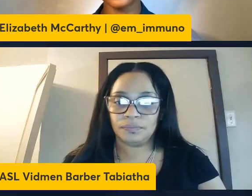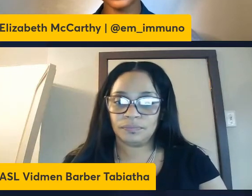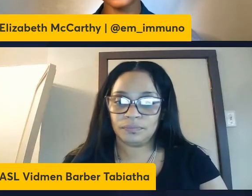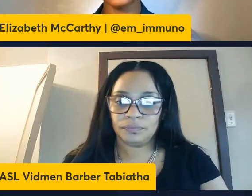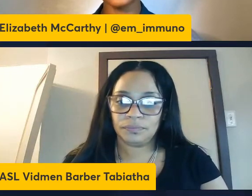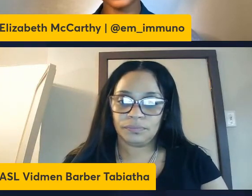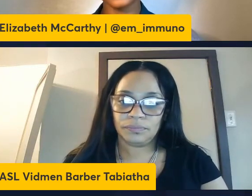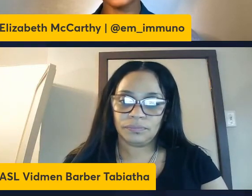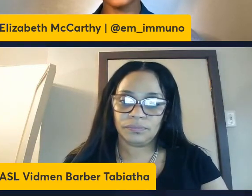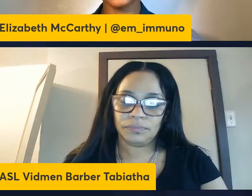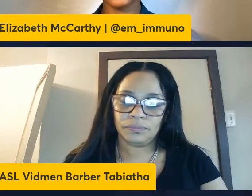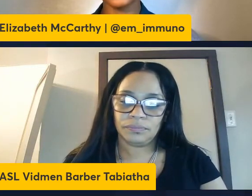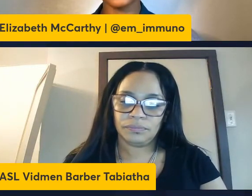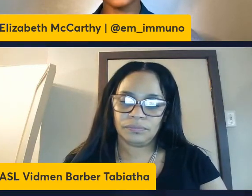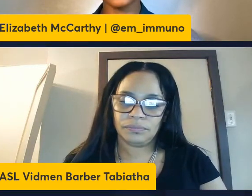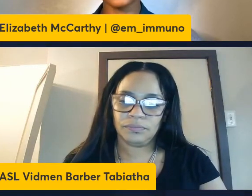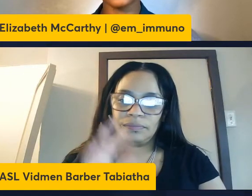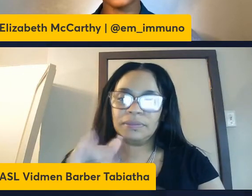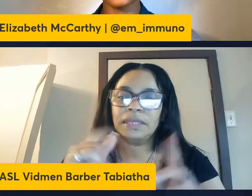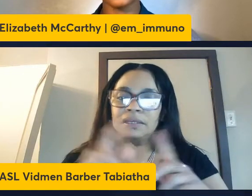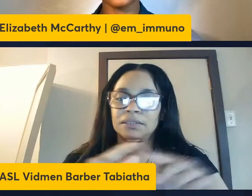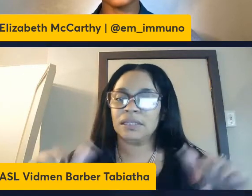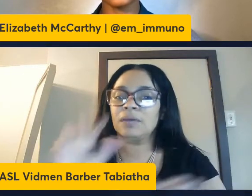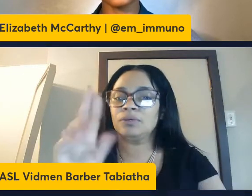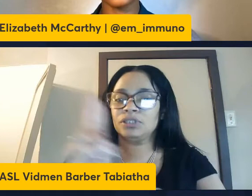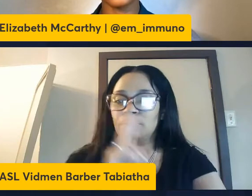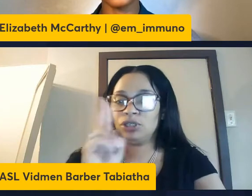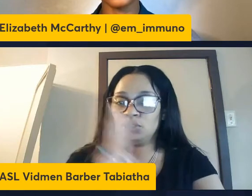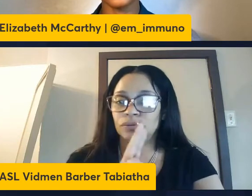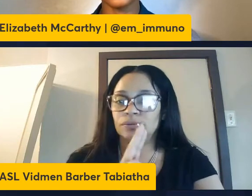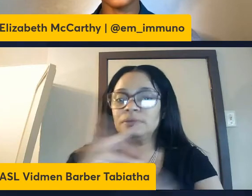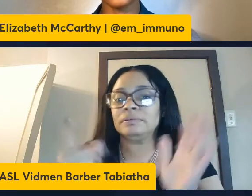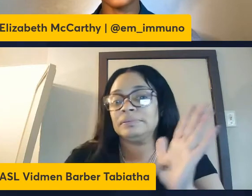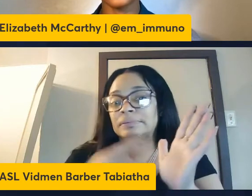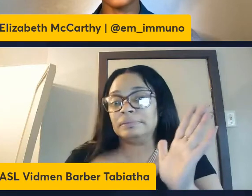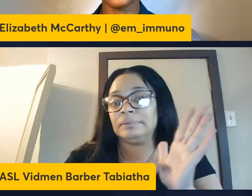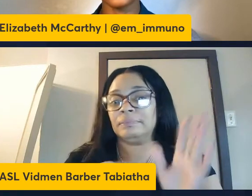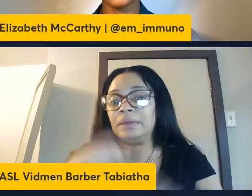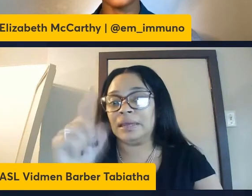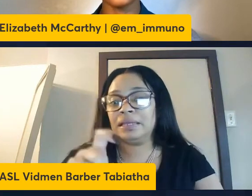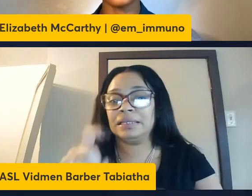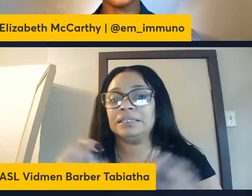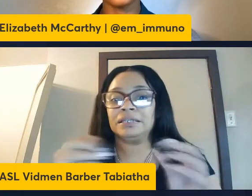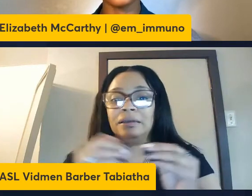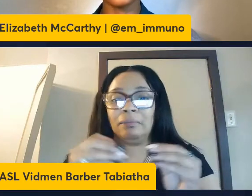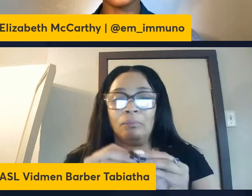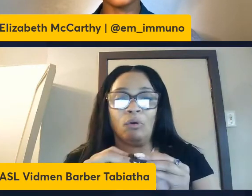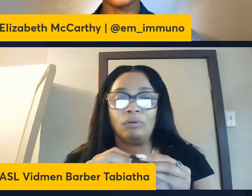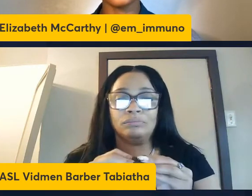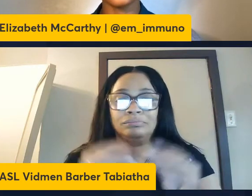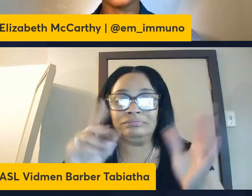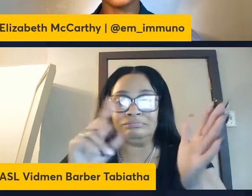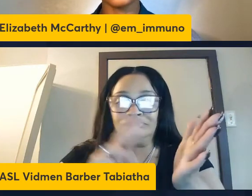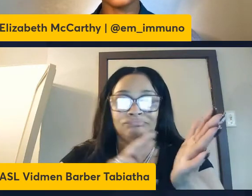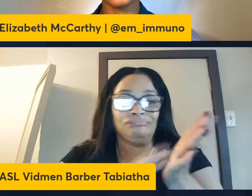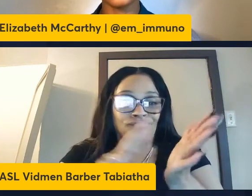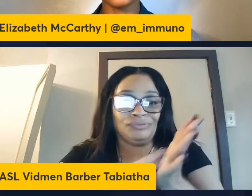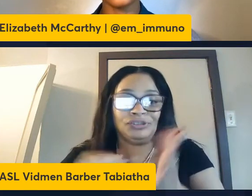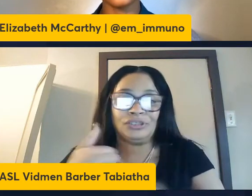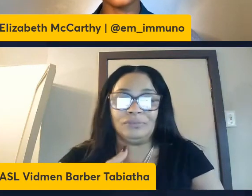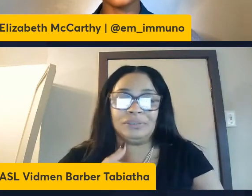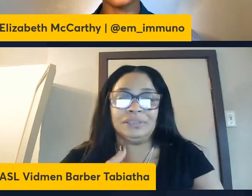R. So that's the language I've been using, and sometimes I need to do some terminal, a little bit of more